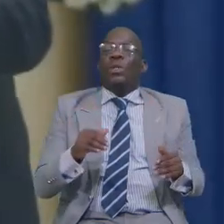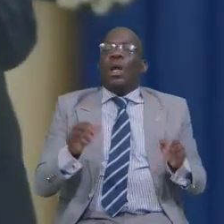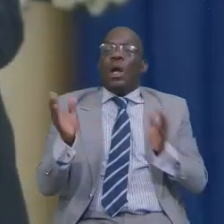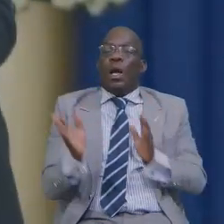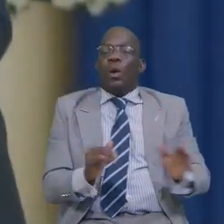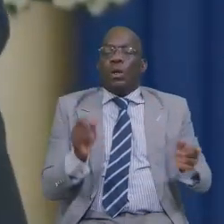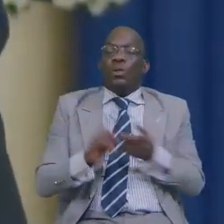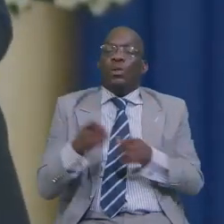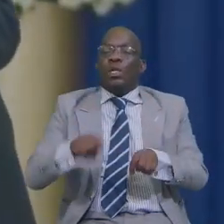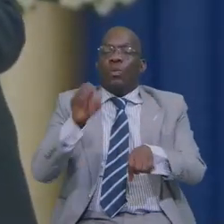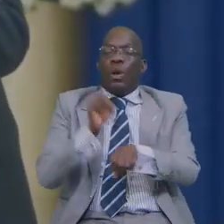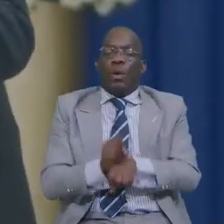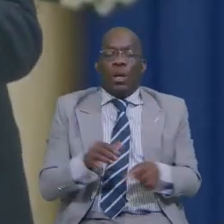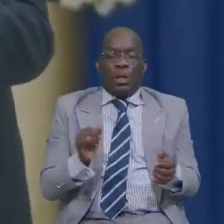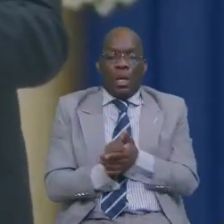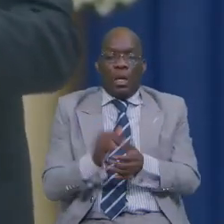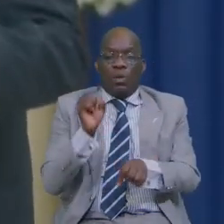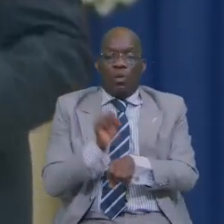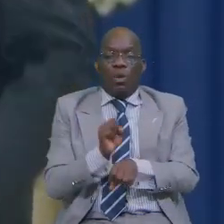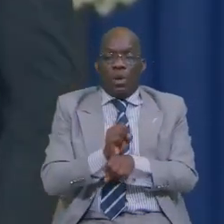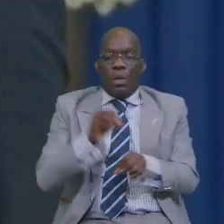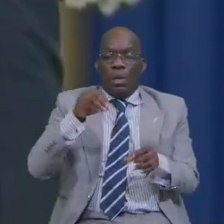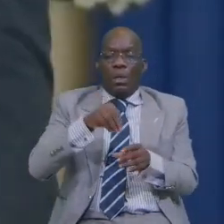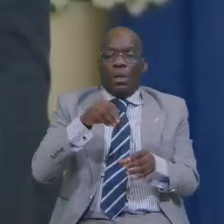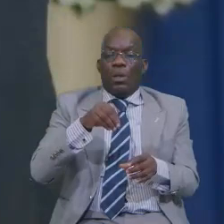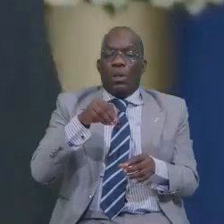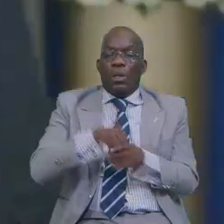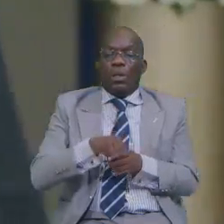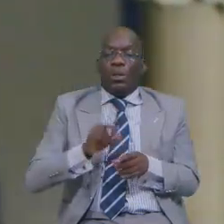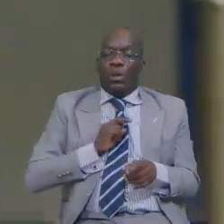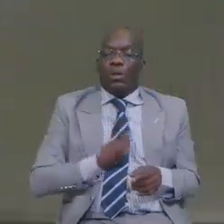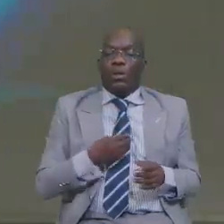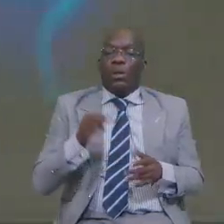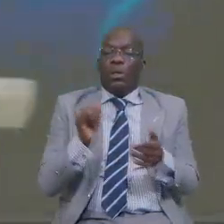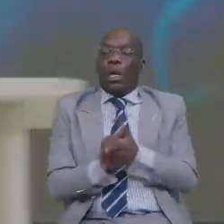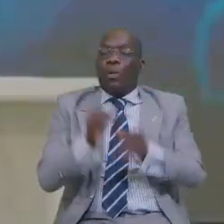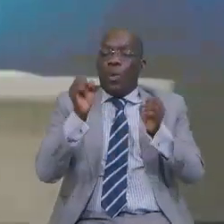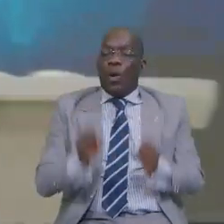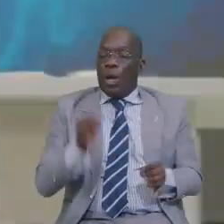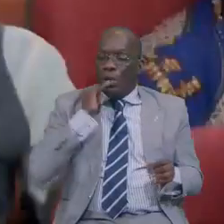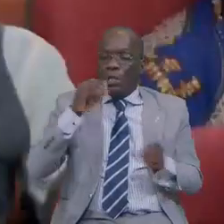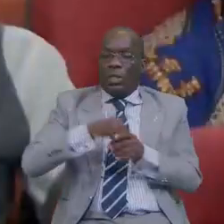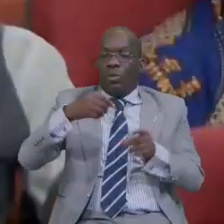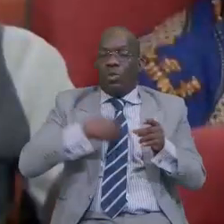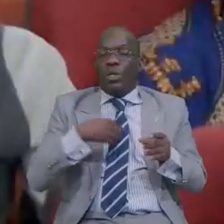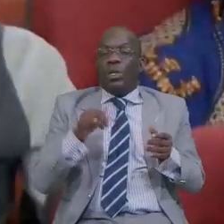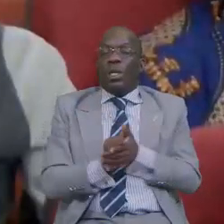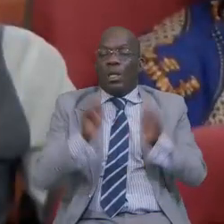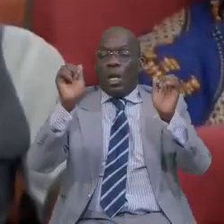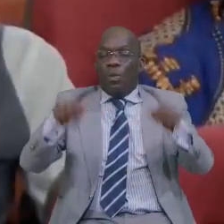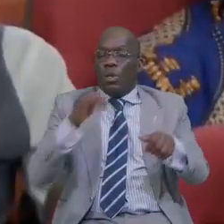that worketh in, that power is in me already, that ability is in me already, and